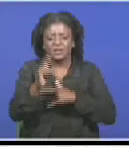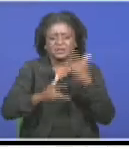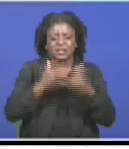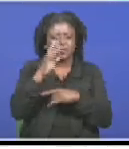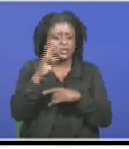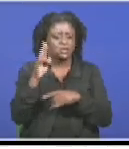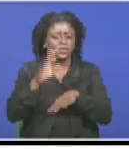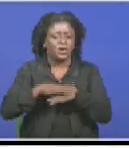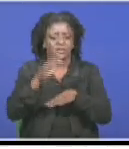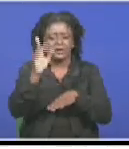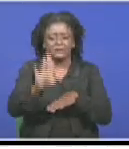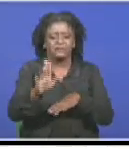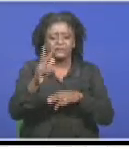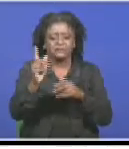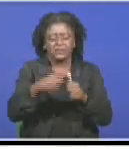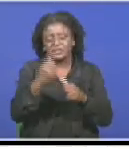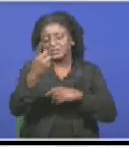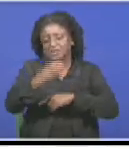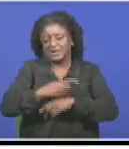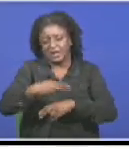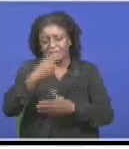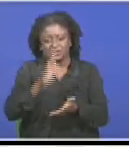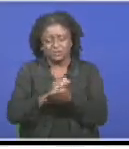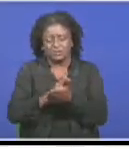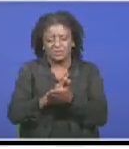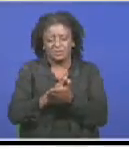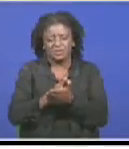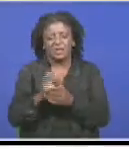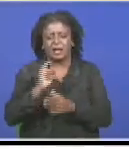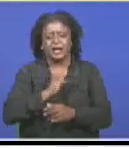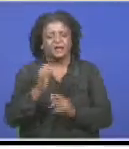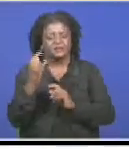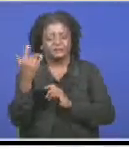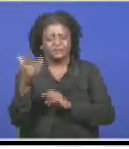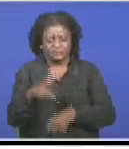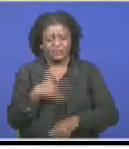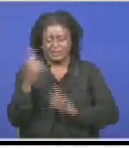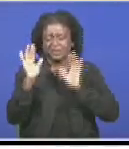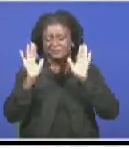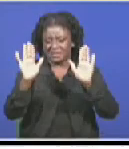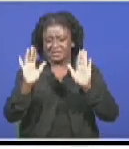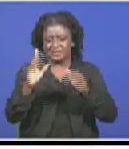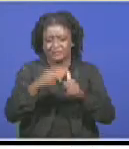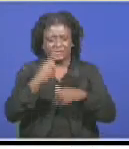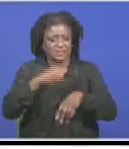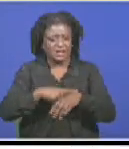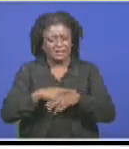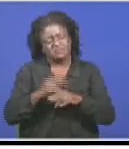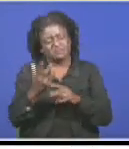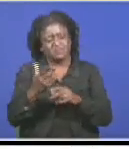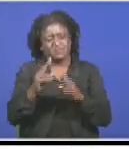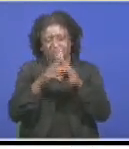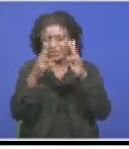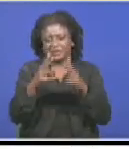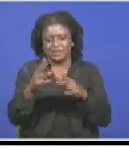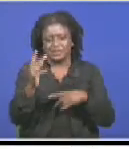Minister? I feel amazing for the first time meeting him. It was quite exciting and was a good experience.